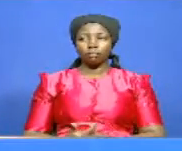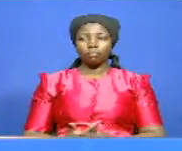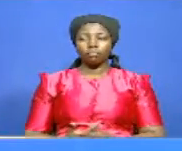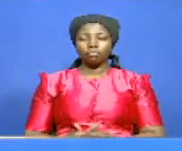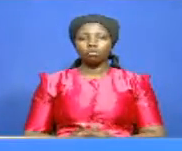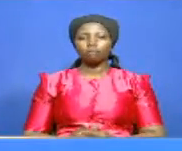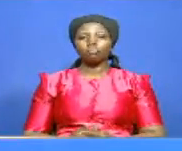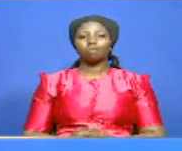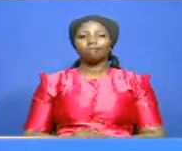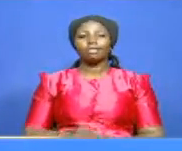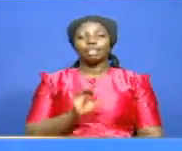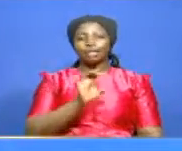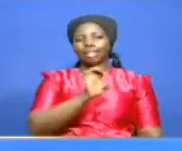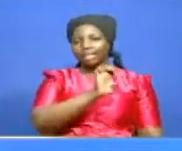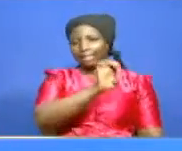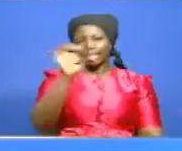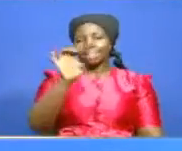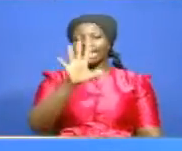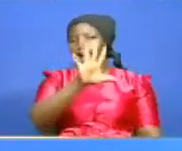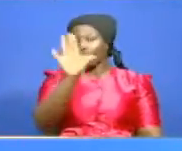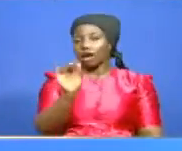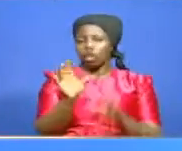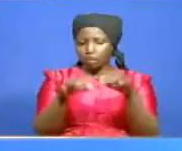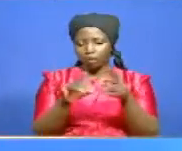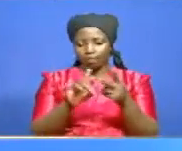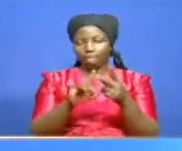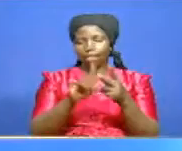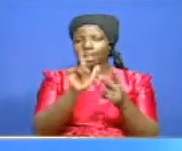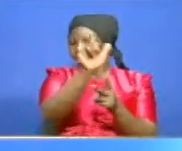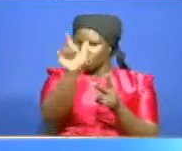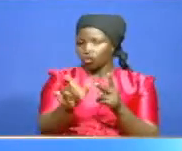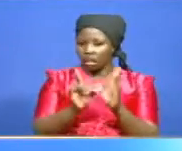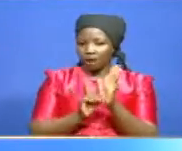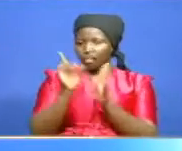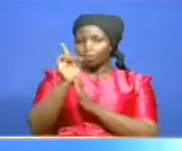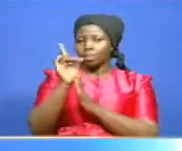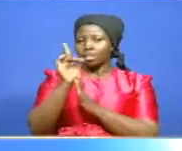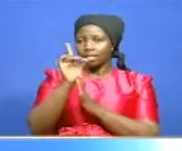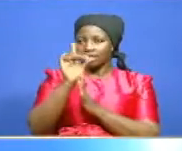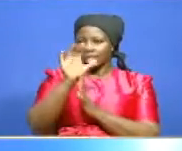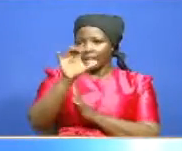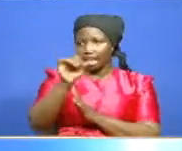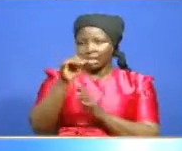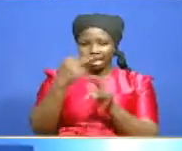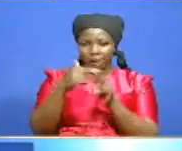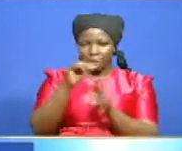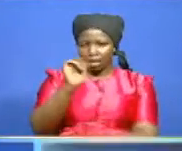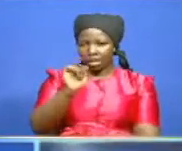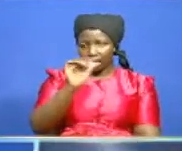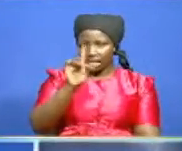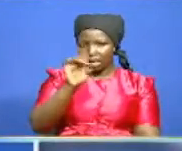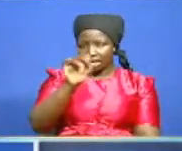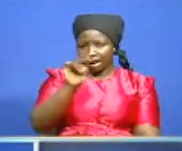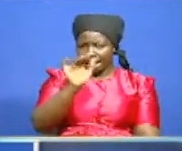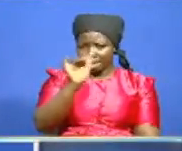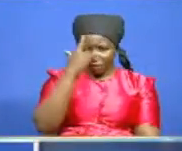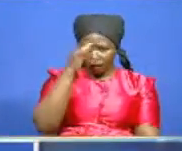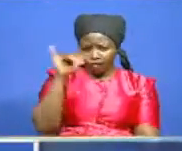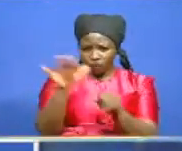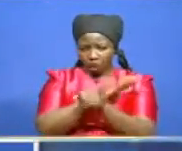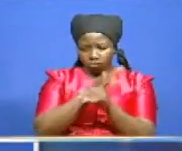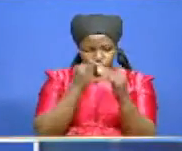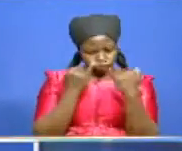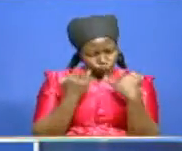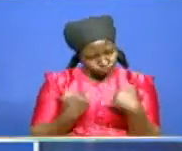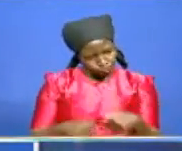The East African Community and Regional Development Cabinet Secretary Aden Mohammed is calling for full